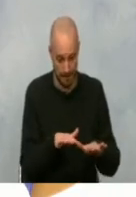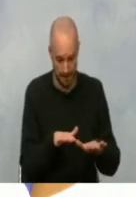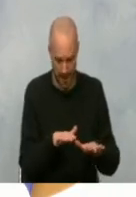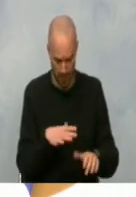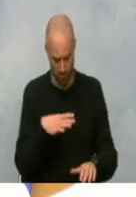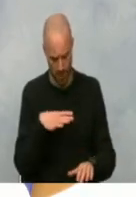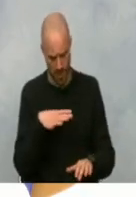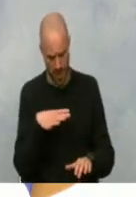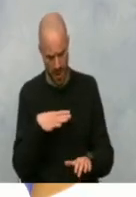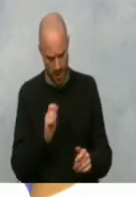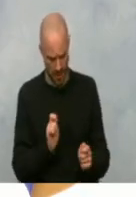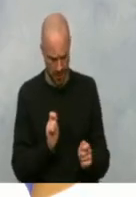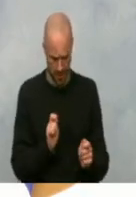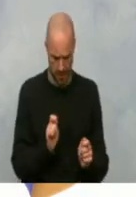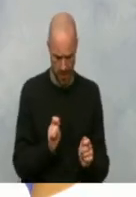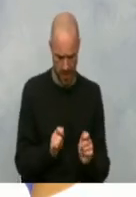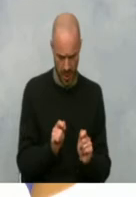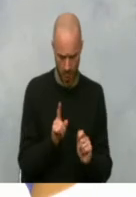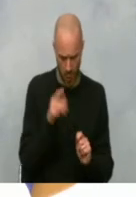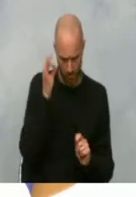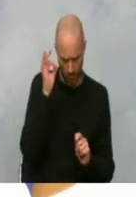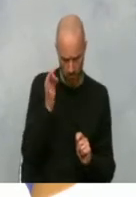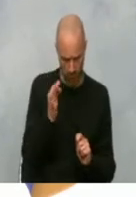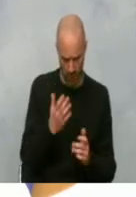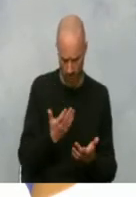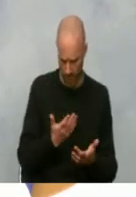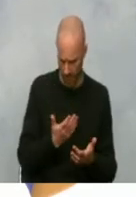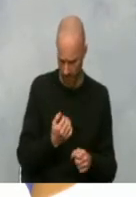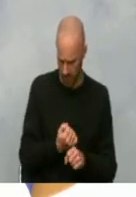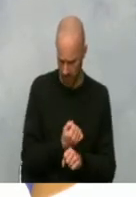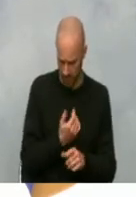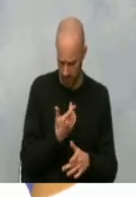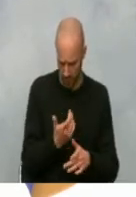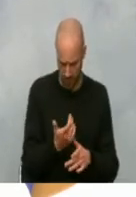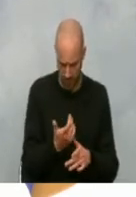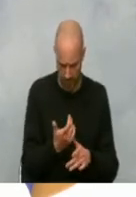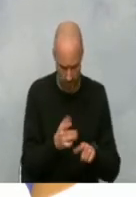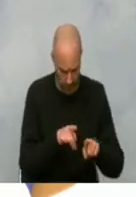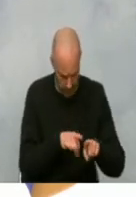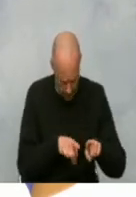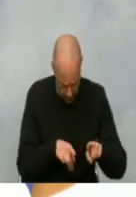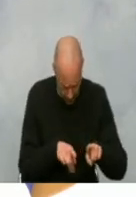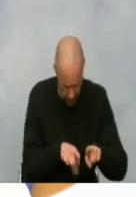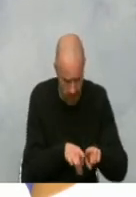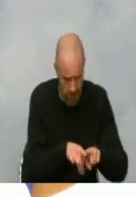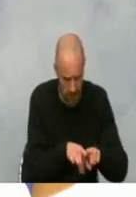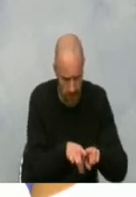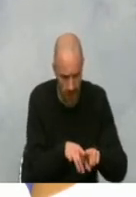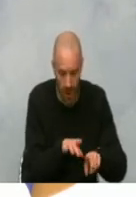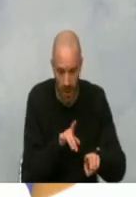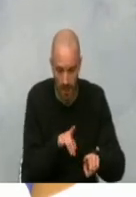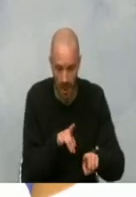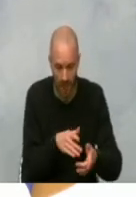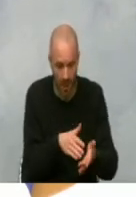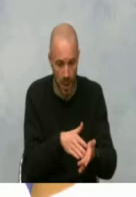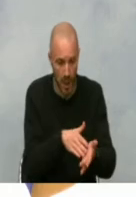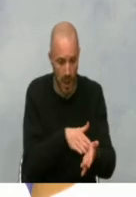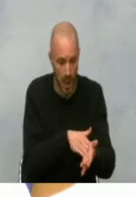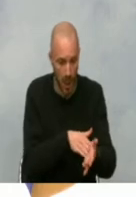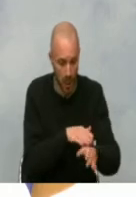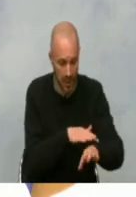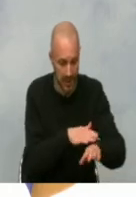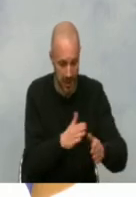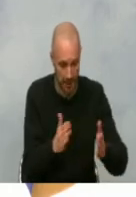to what the Council does in order to meet that budget gap, but over a longer period of